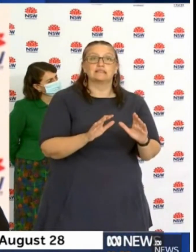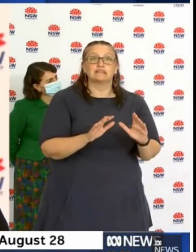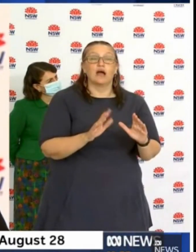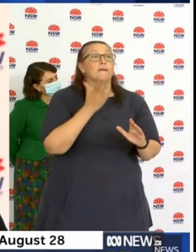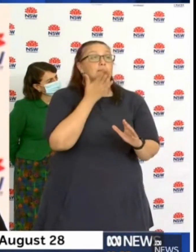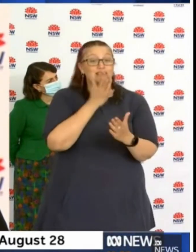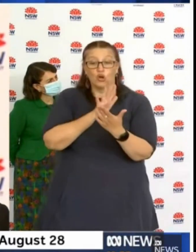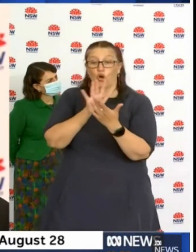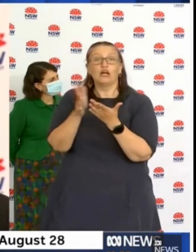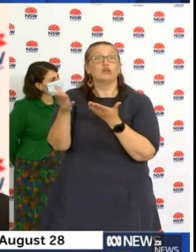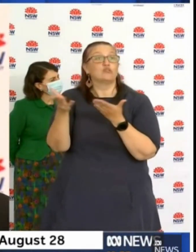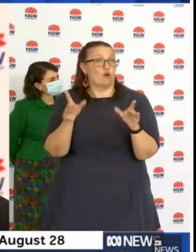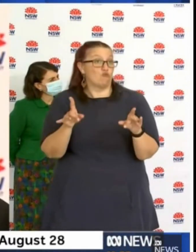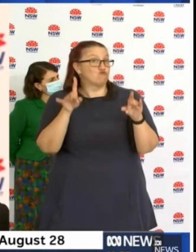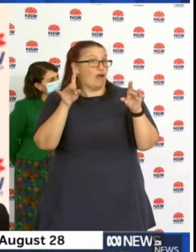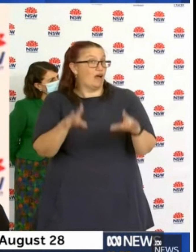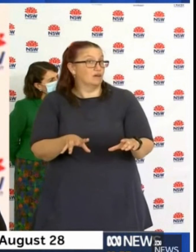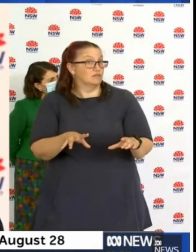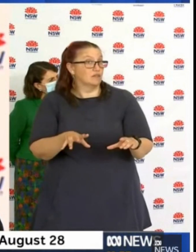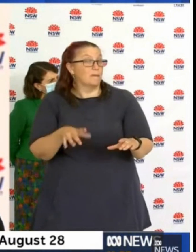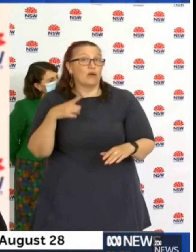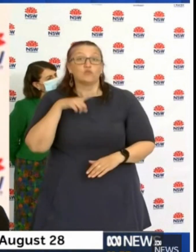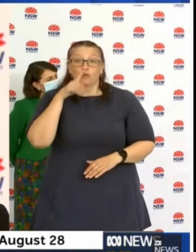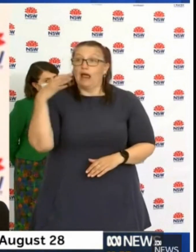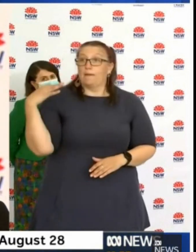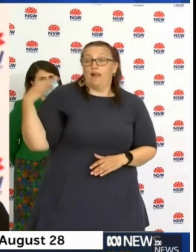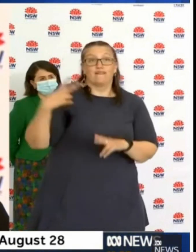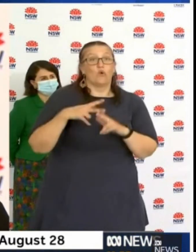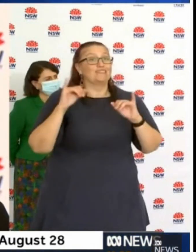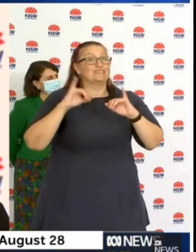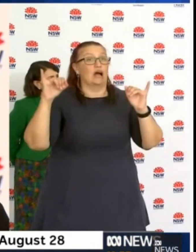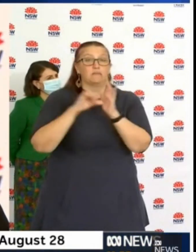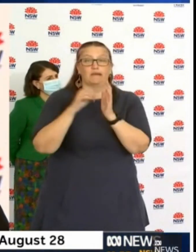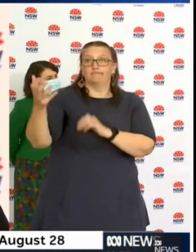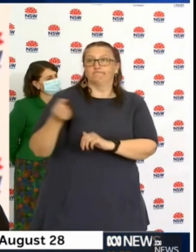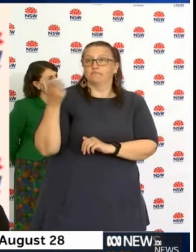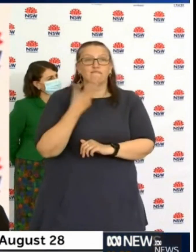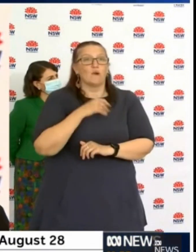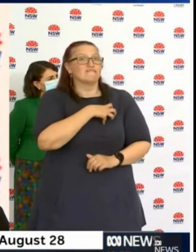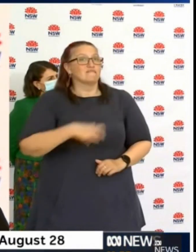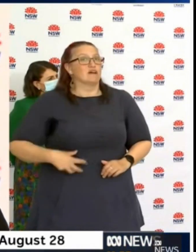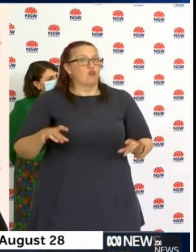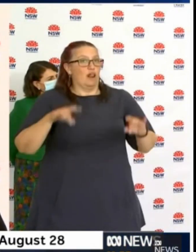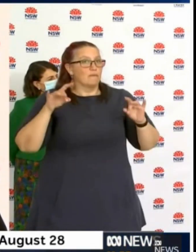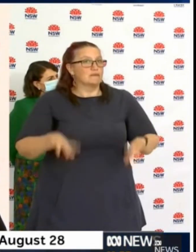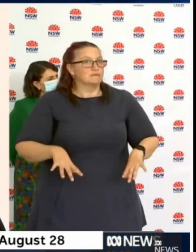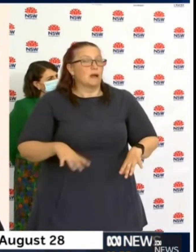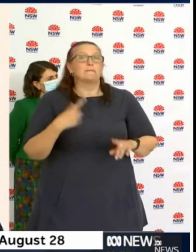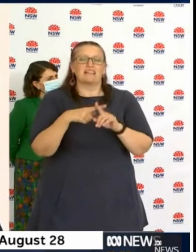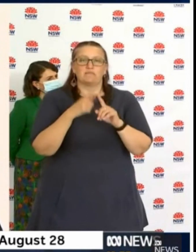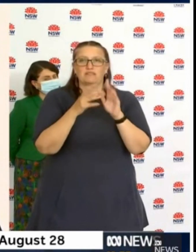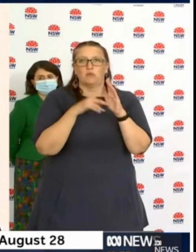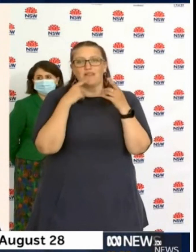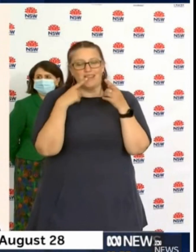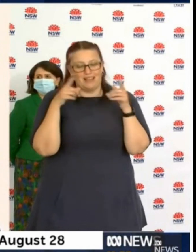that's where those disaster payments can be accessed. And obviously the Prime Minister will make further announcements in relation to